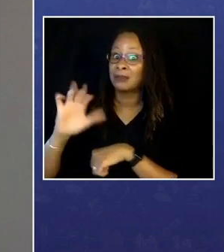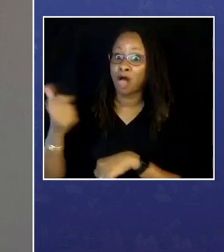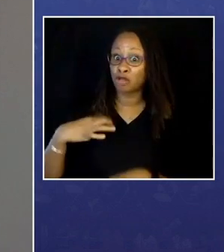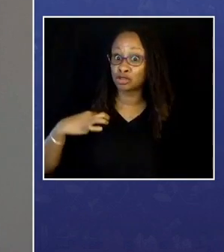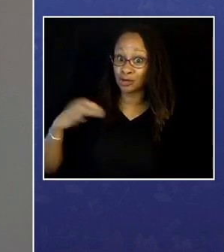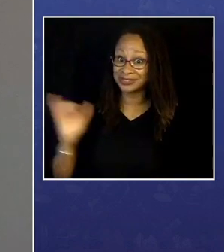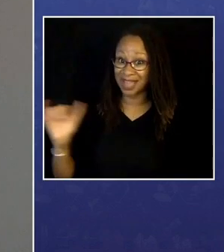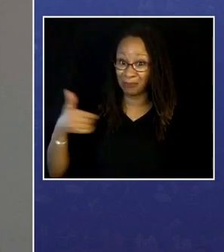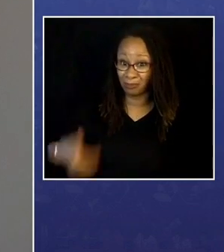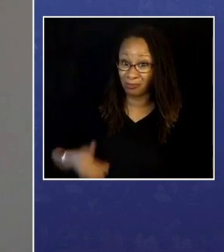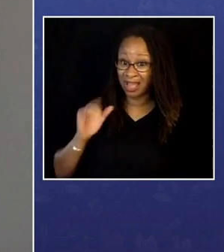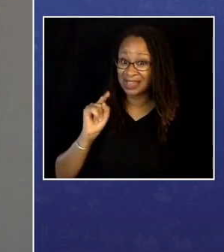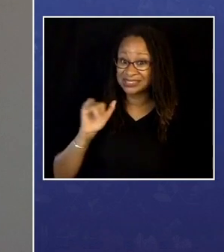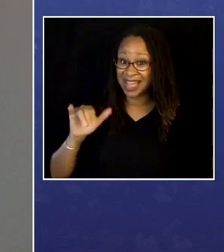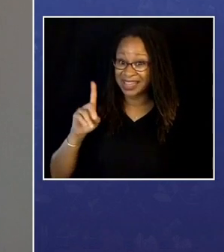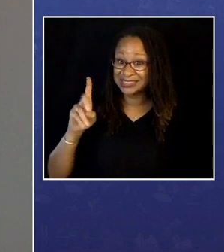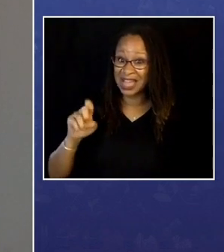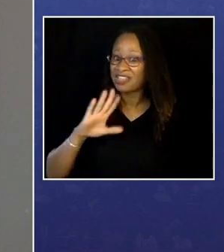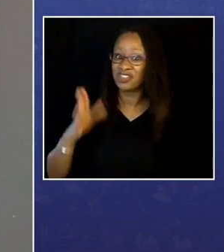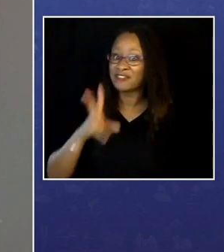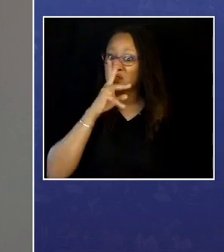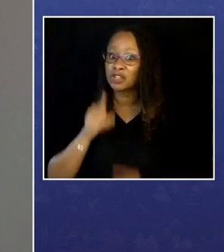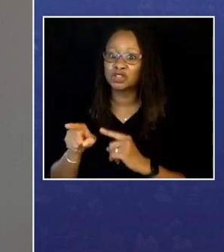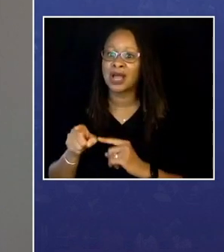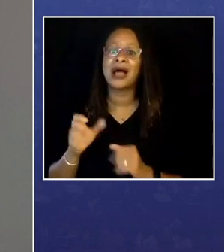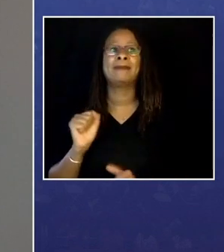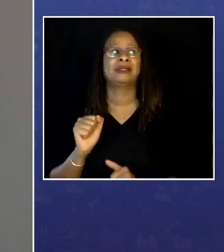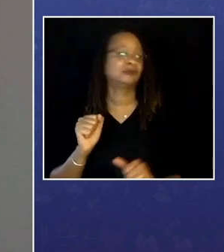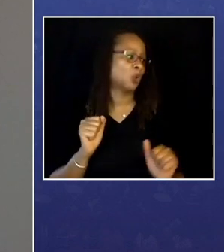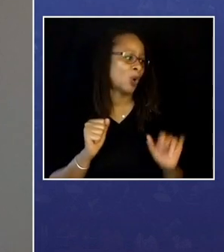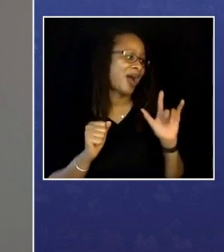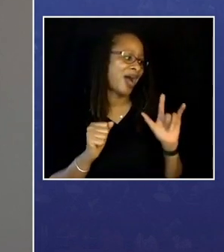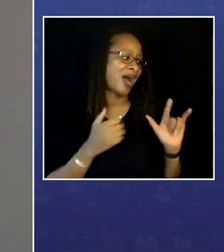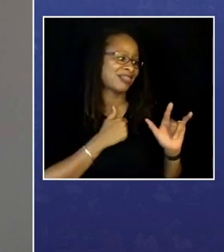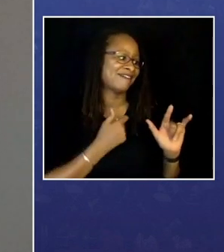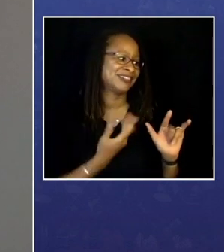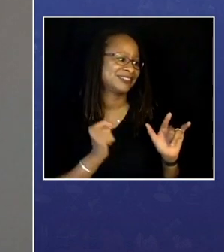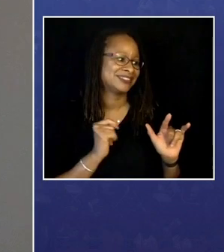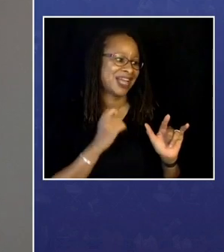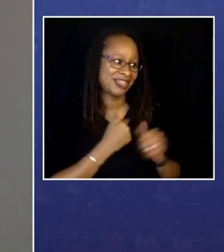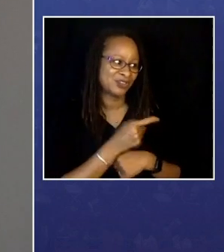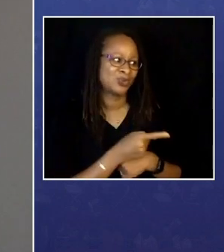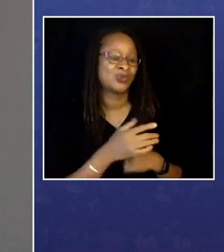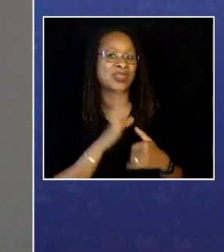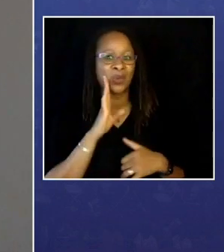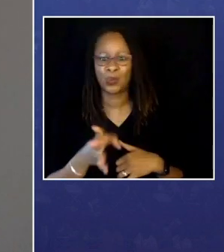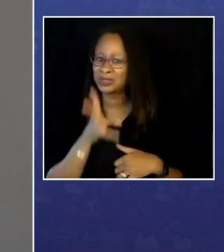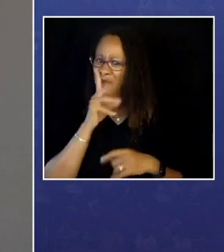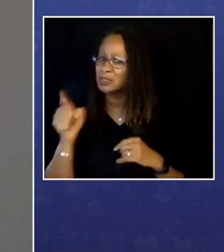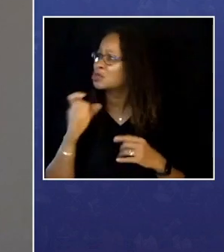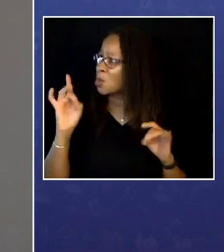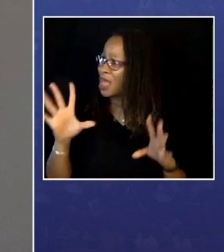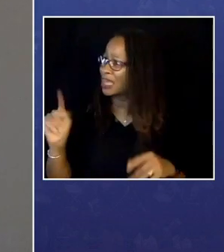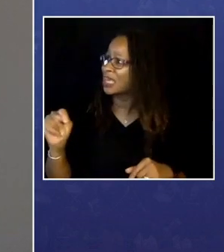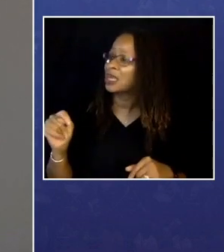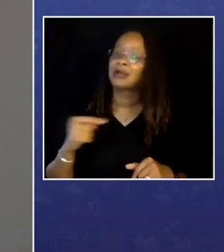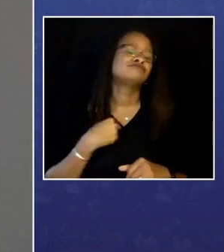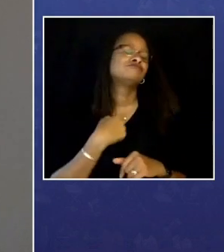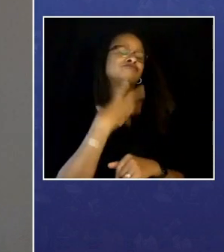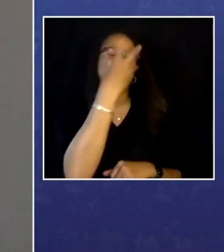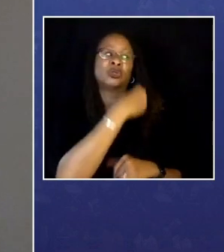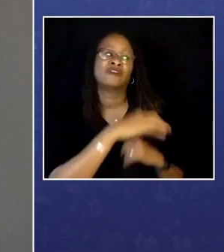tie-dyed shirts. Send them all tie-dyed shirts. They'll never talk to you. They'll, I love it. Yes, love they it. Will talk to you. They will. You don't like it? No, it's